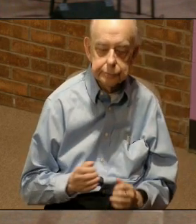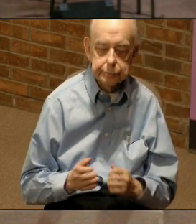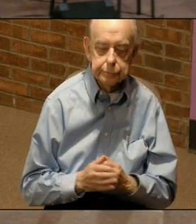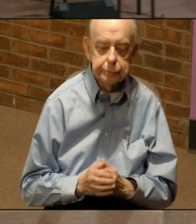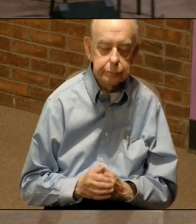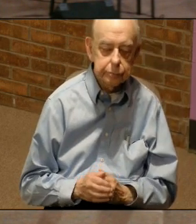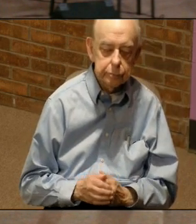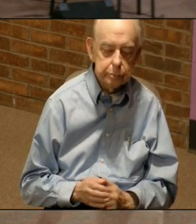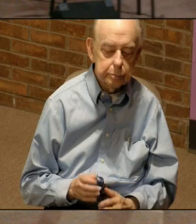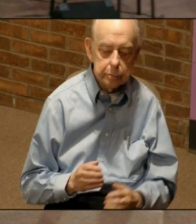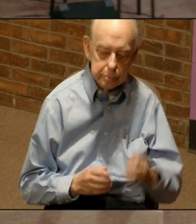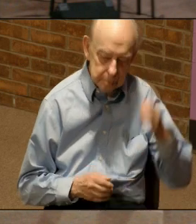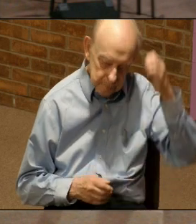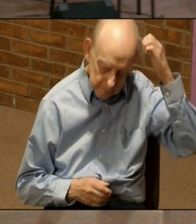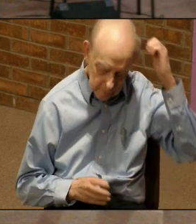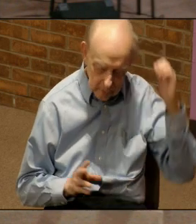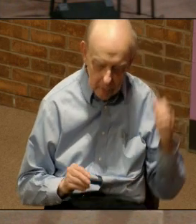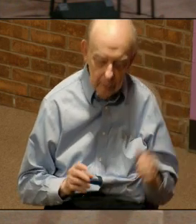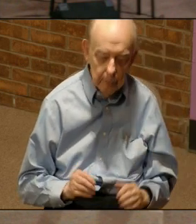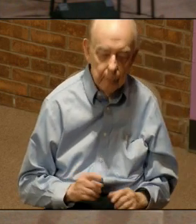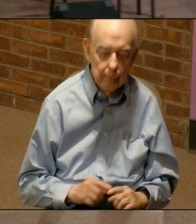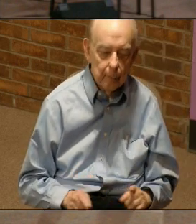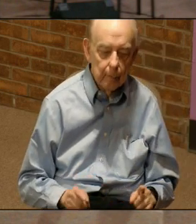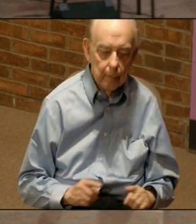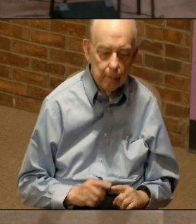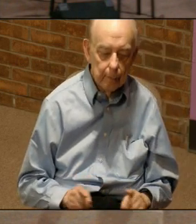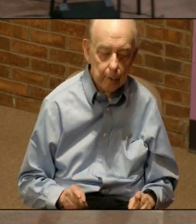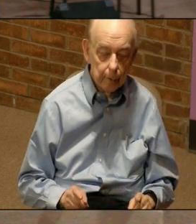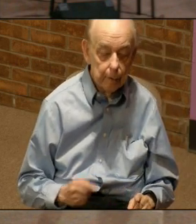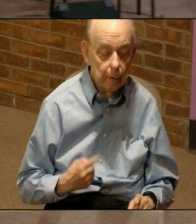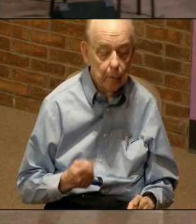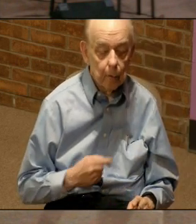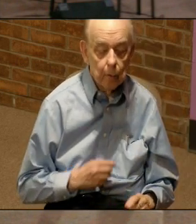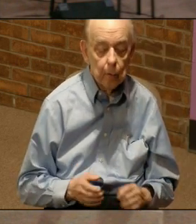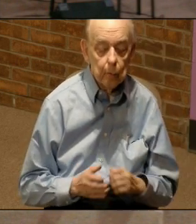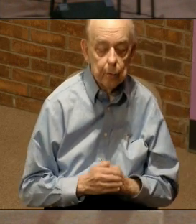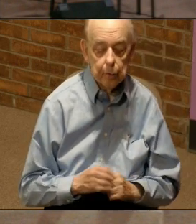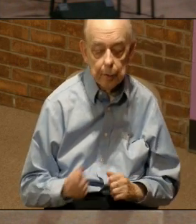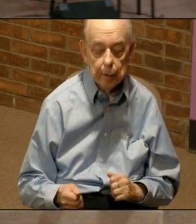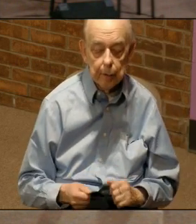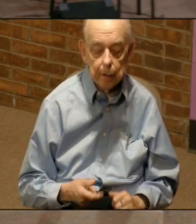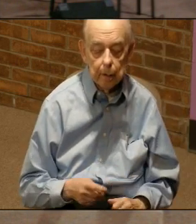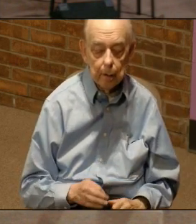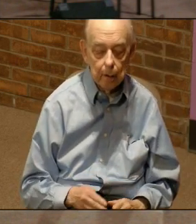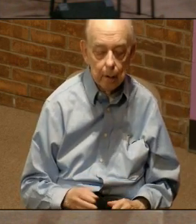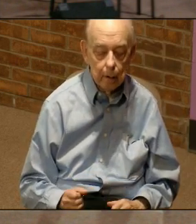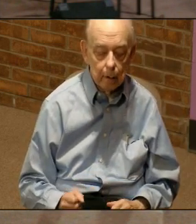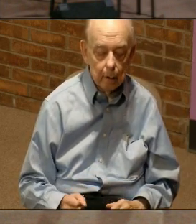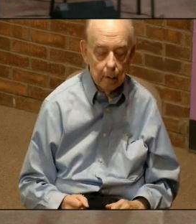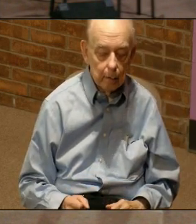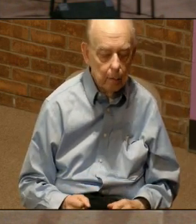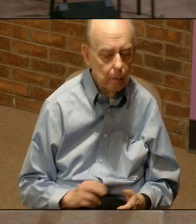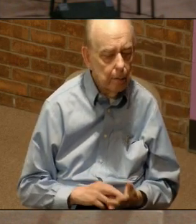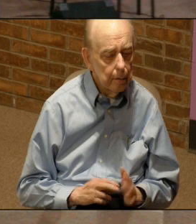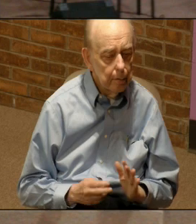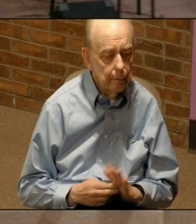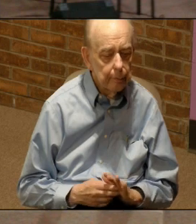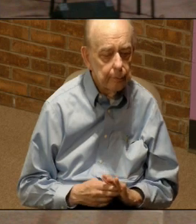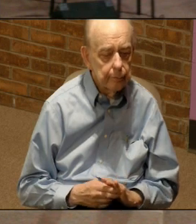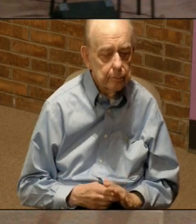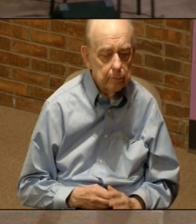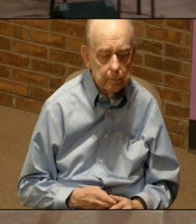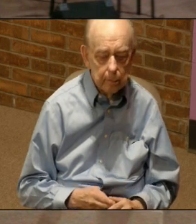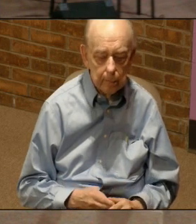an emperor. No, but we do worship other gods. Some people say, what are you talking about? Our